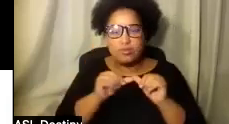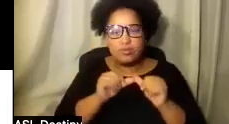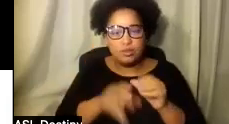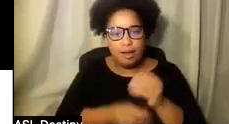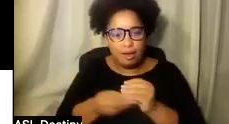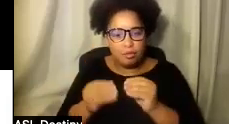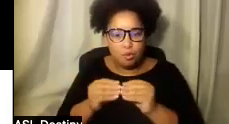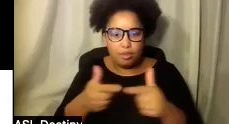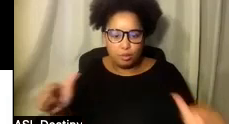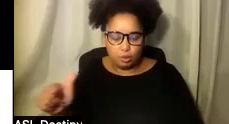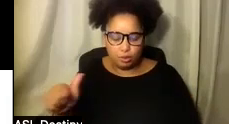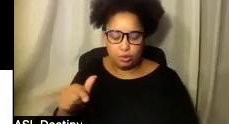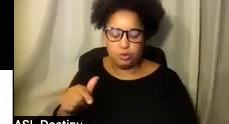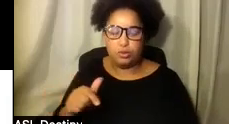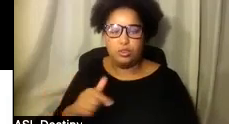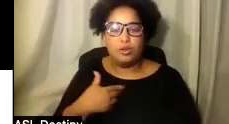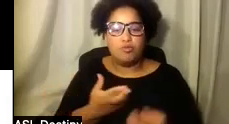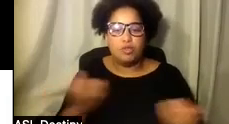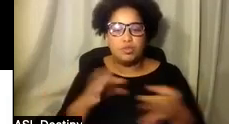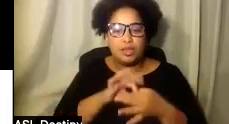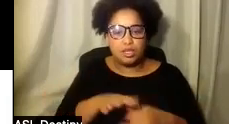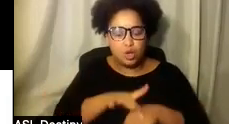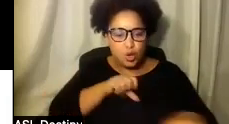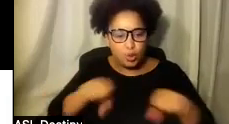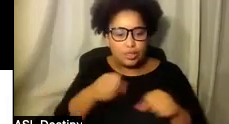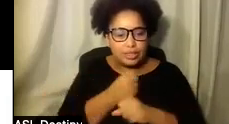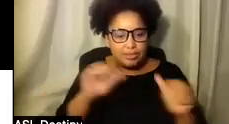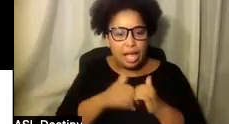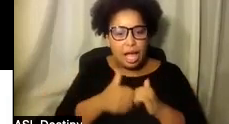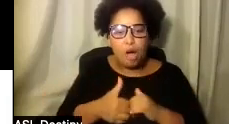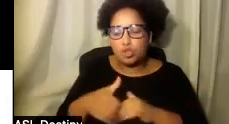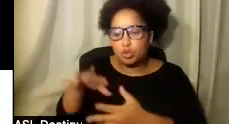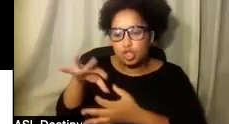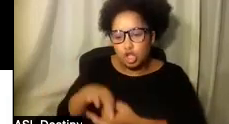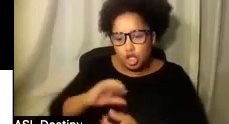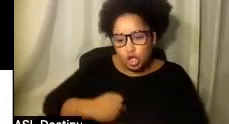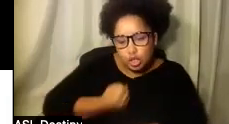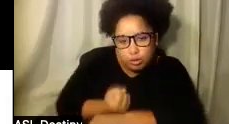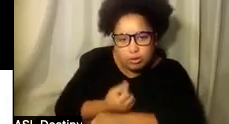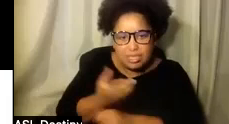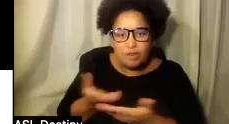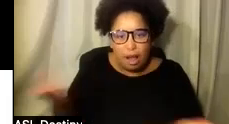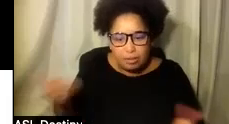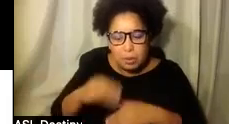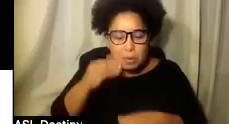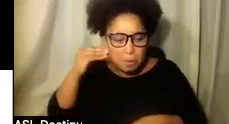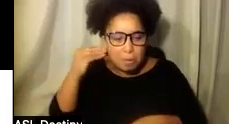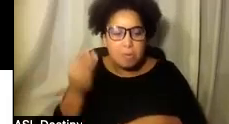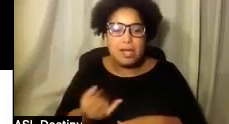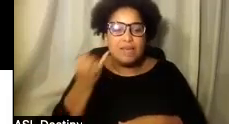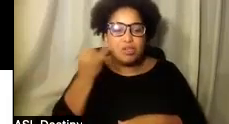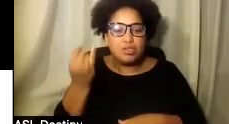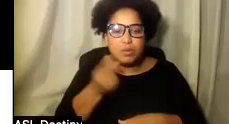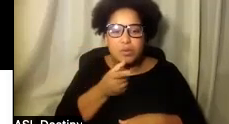Resources on earthquake safety, how to secure items, what to do during earthquakes, including if you're someone